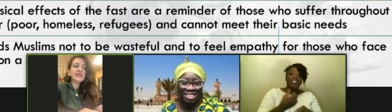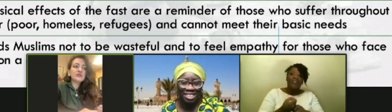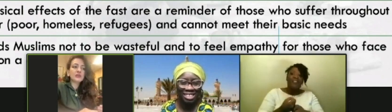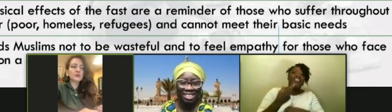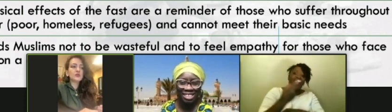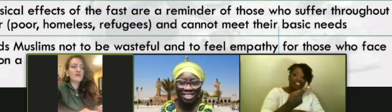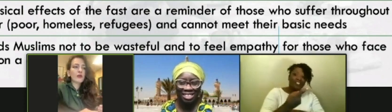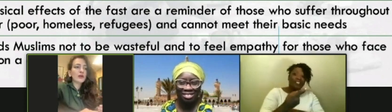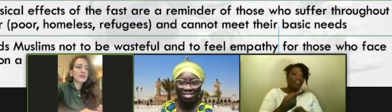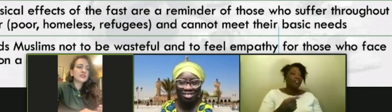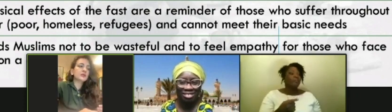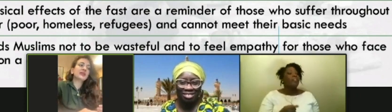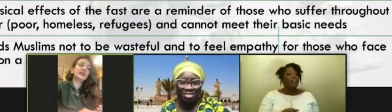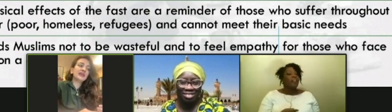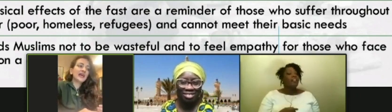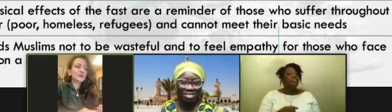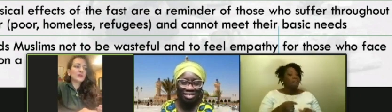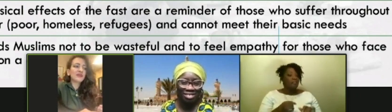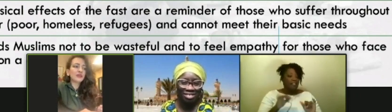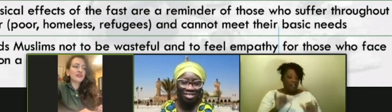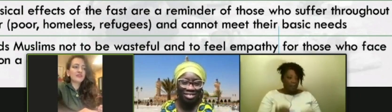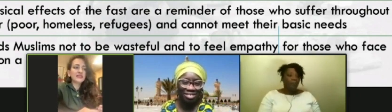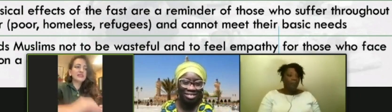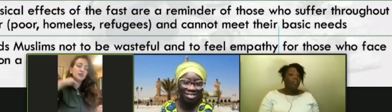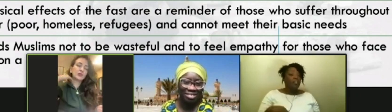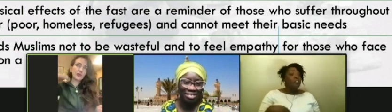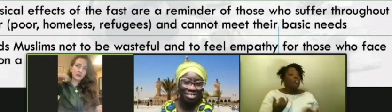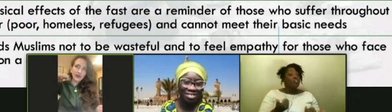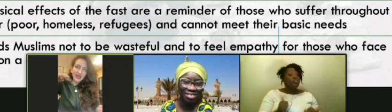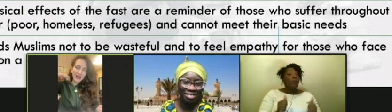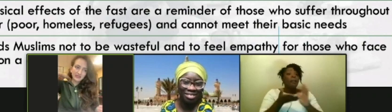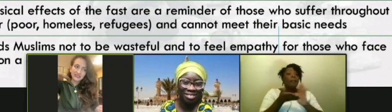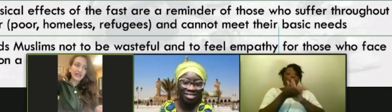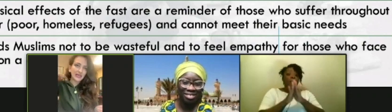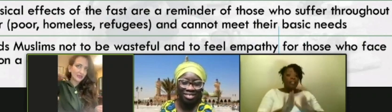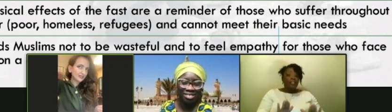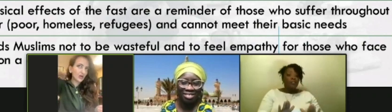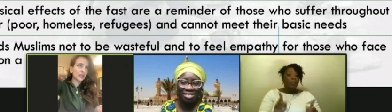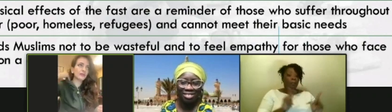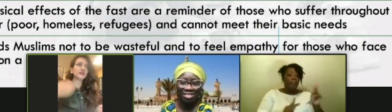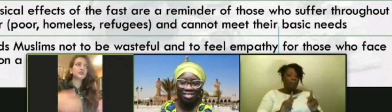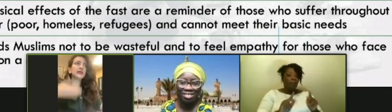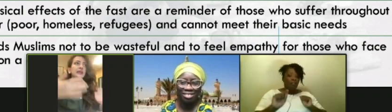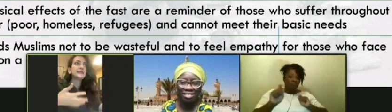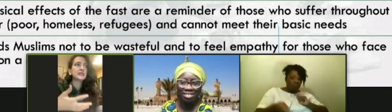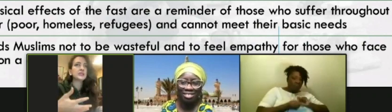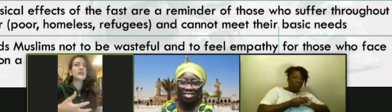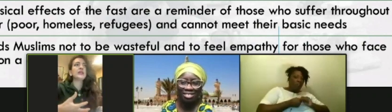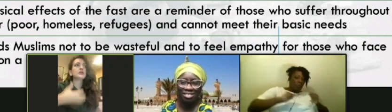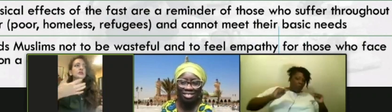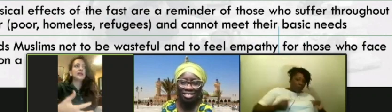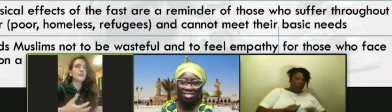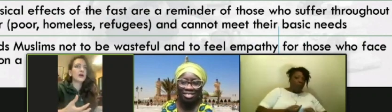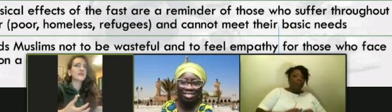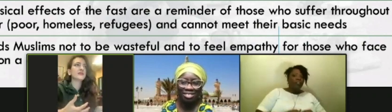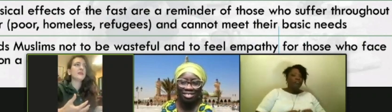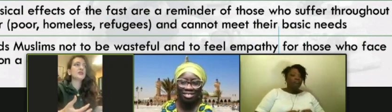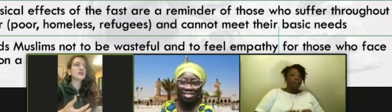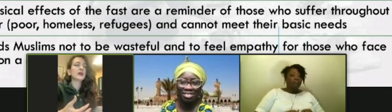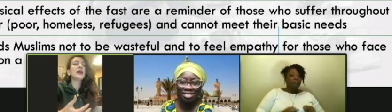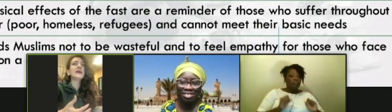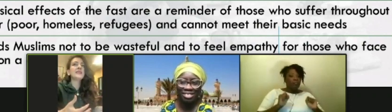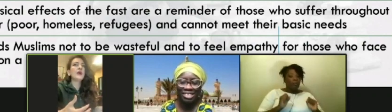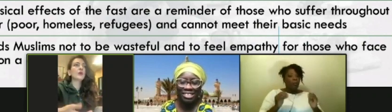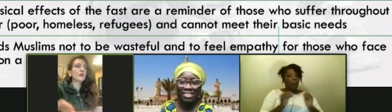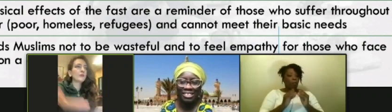make peace with those who have wronged us, strengthen ties with family and friends, and do away with bad habits. Again, it's all about a training session and a training month to make